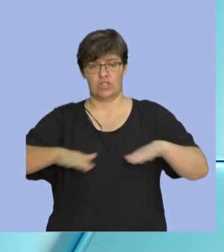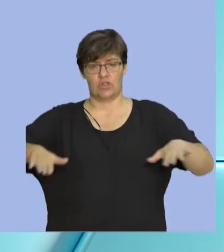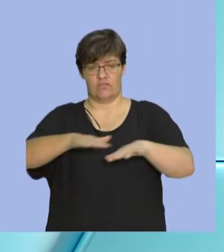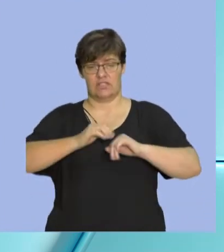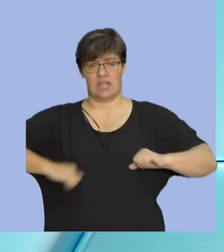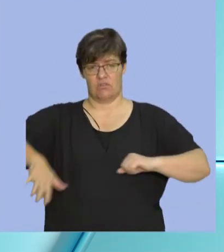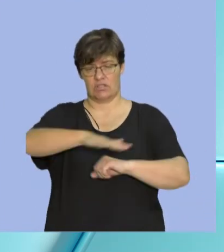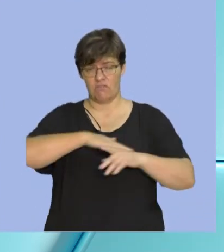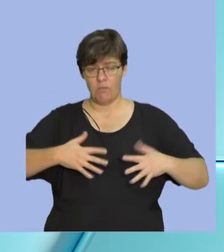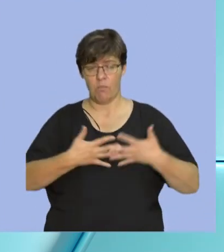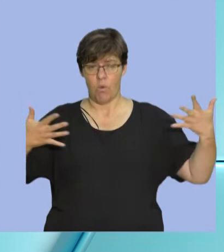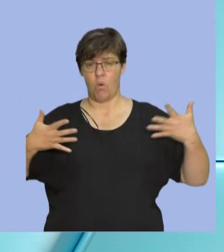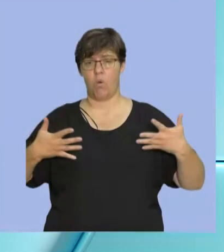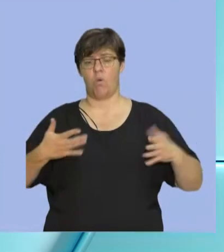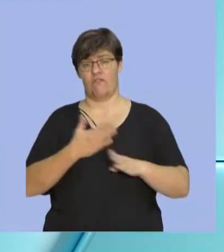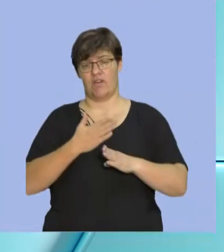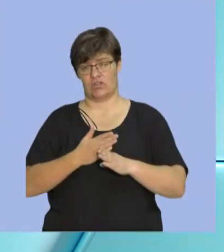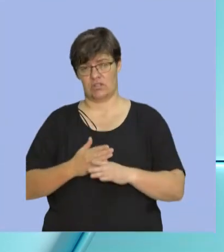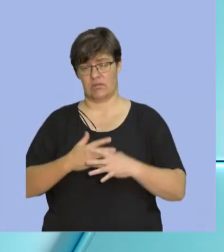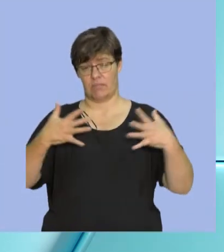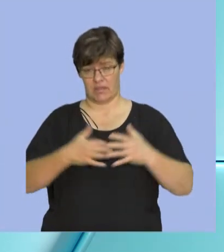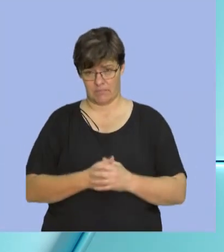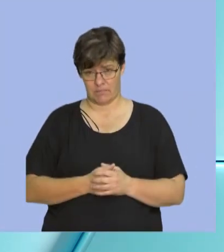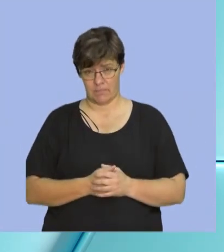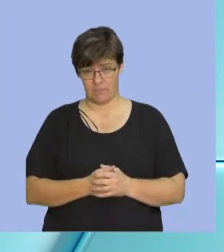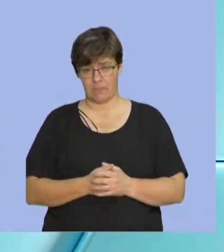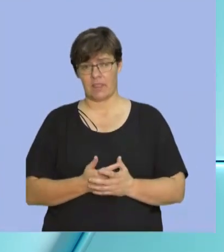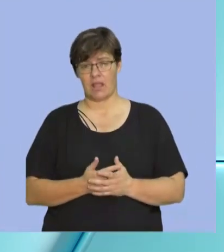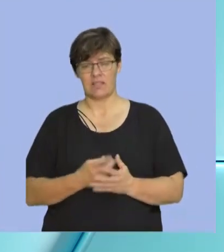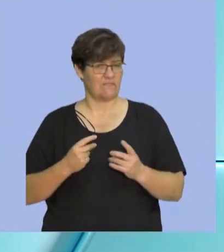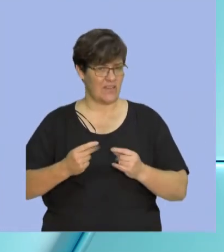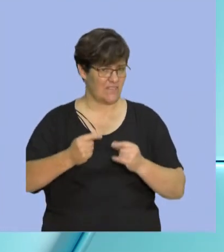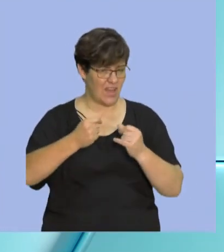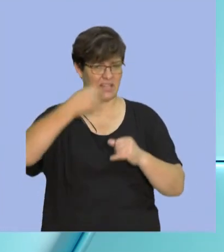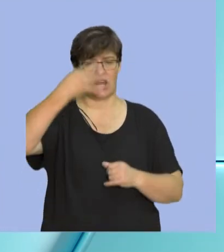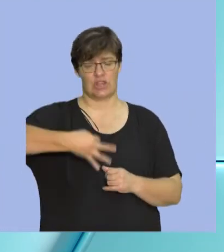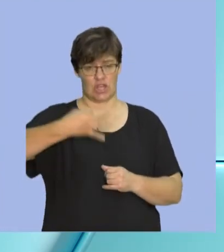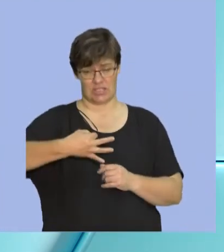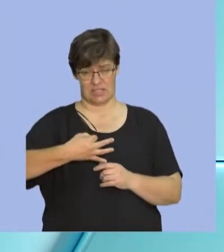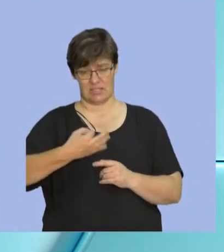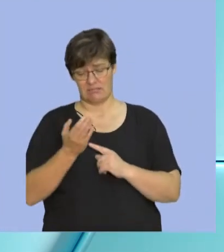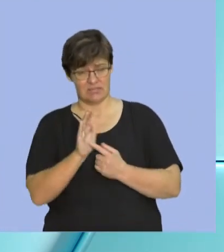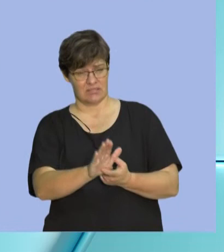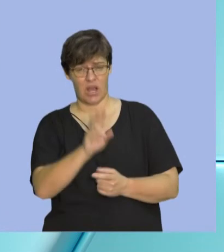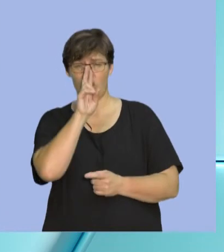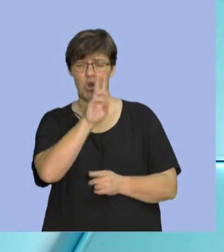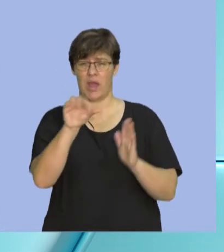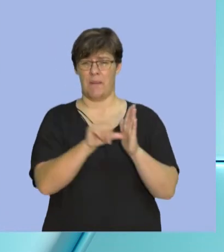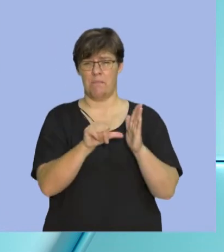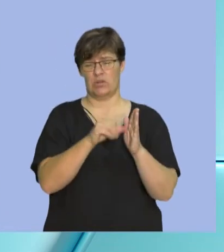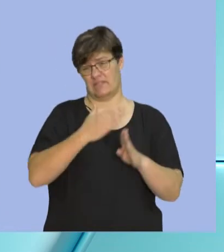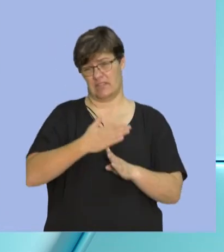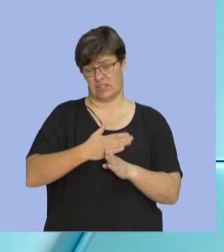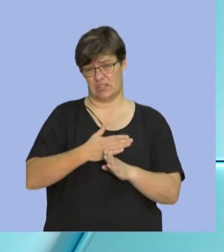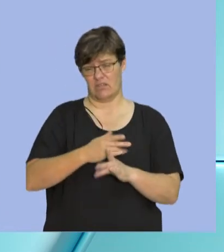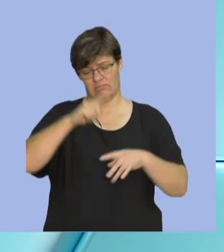enzyme functioning. So guys, it's been a rapid, quick third session where we've looked at some important functions of the